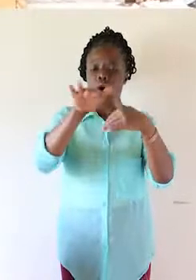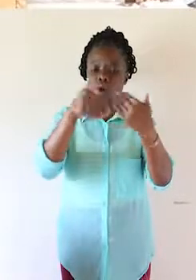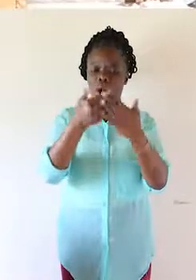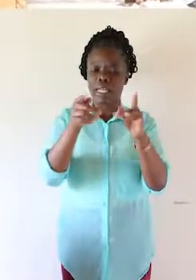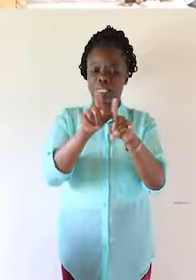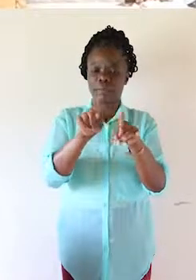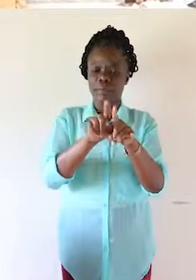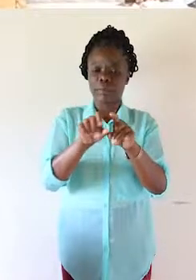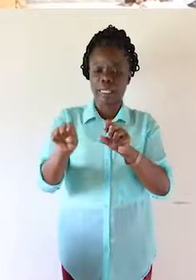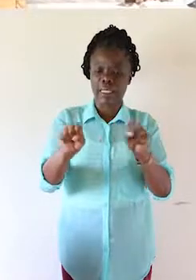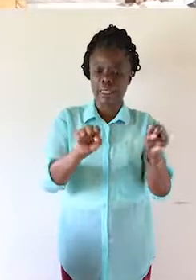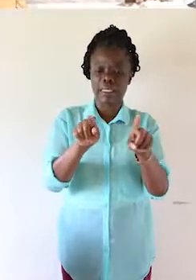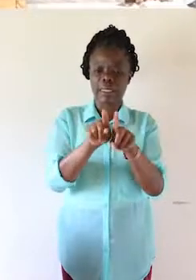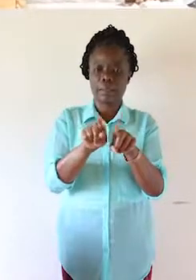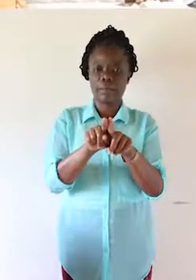all the same,